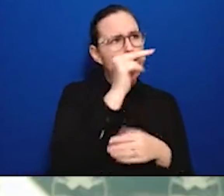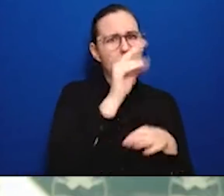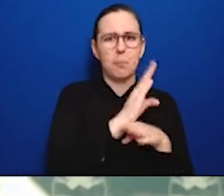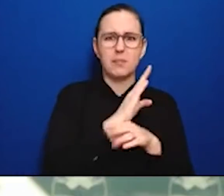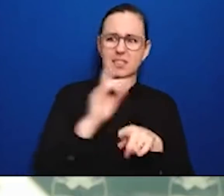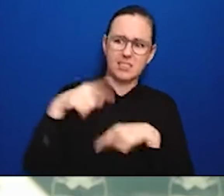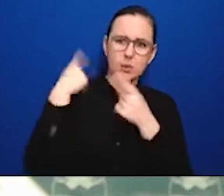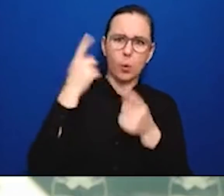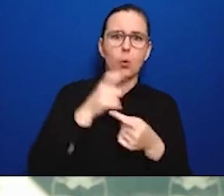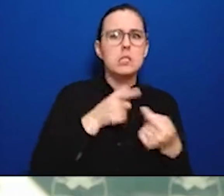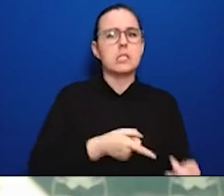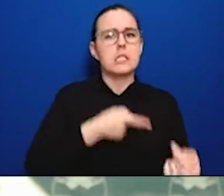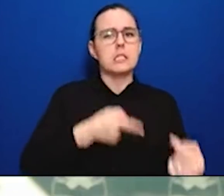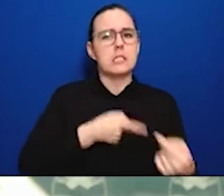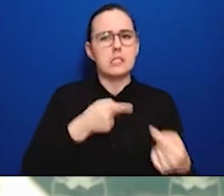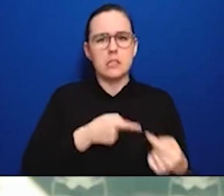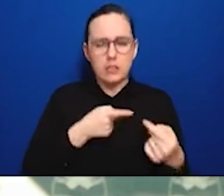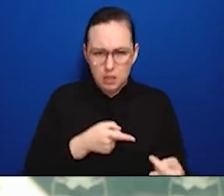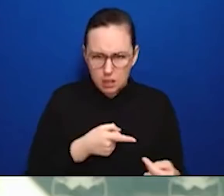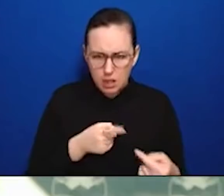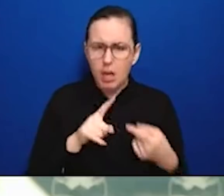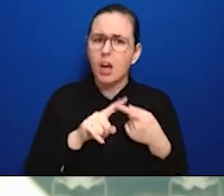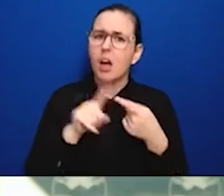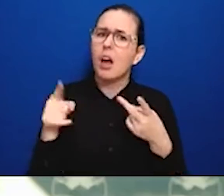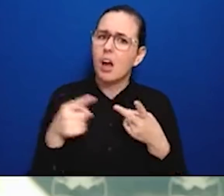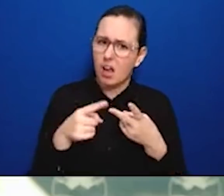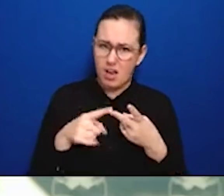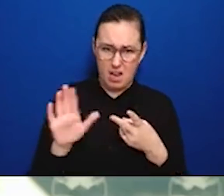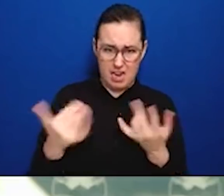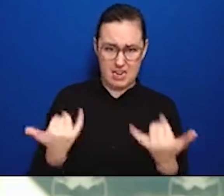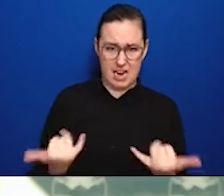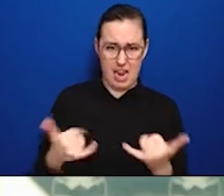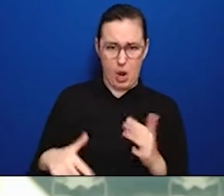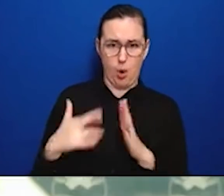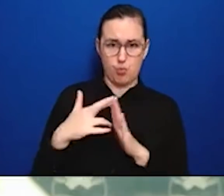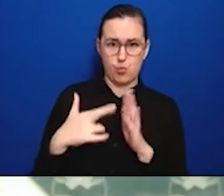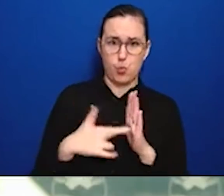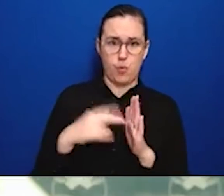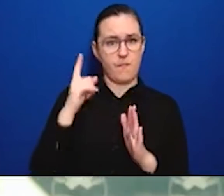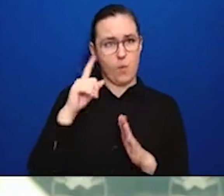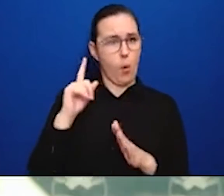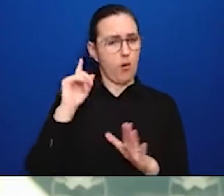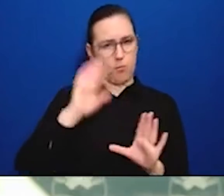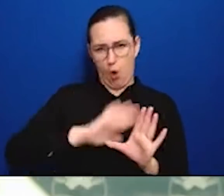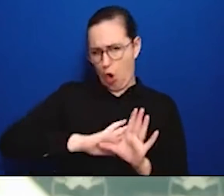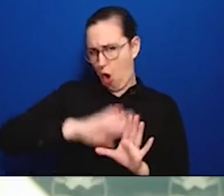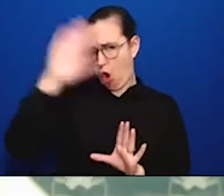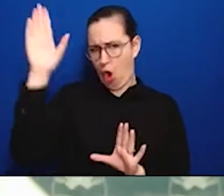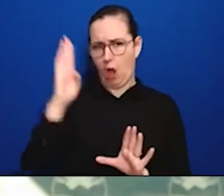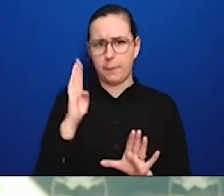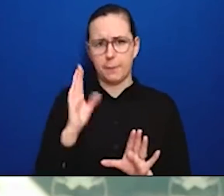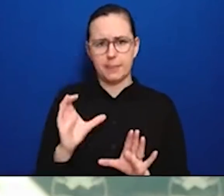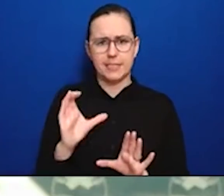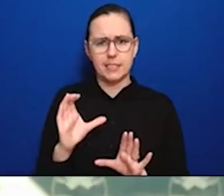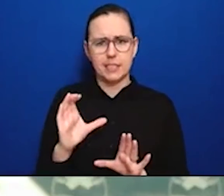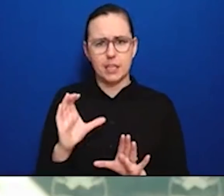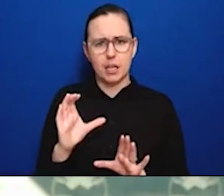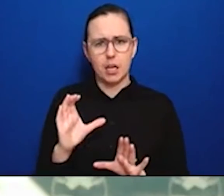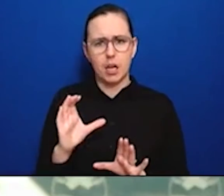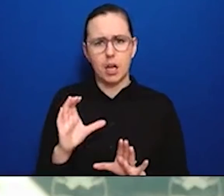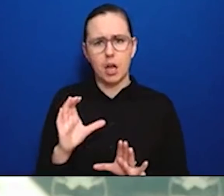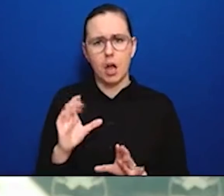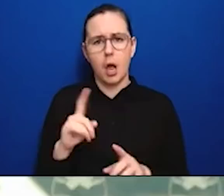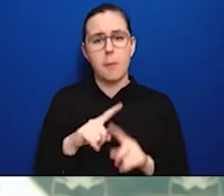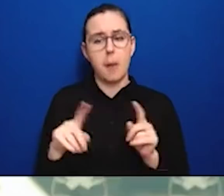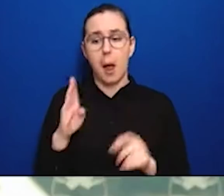the Northern orders are as well? Well, the restrictions on Northern Health were in particular just for